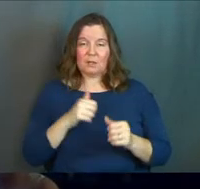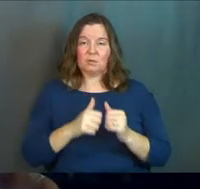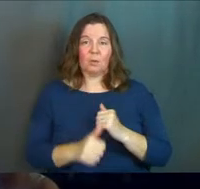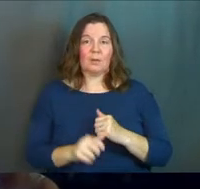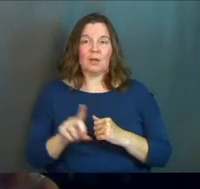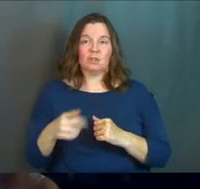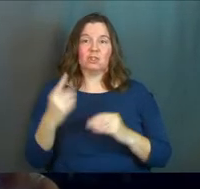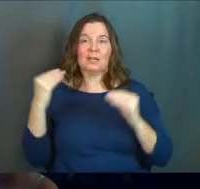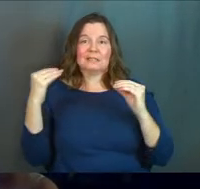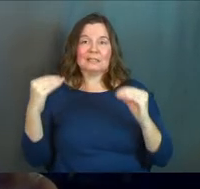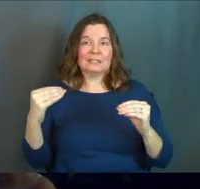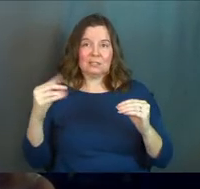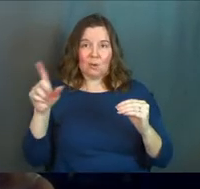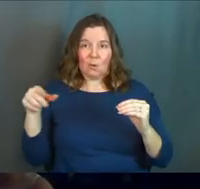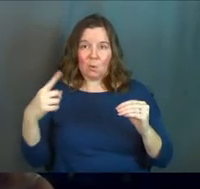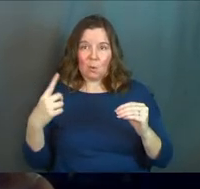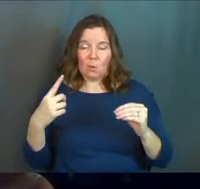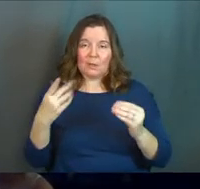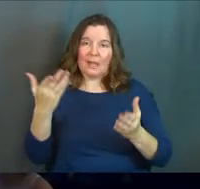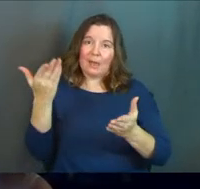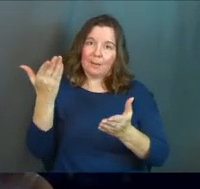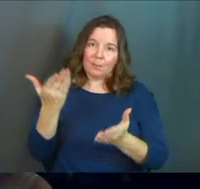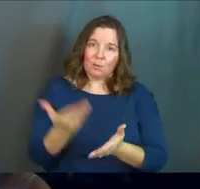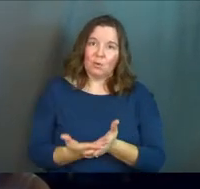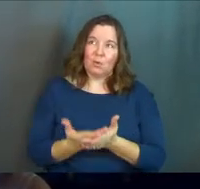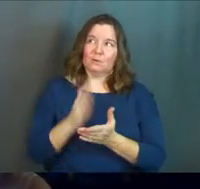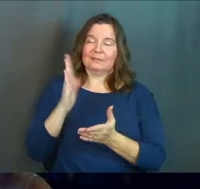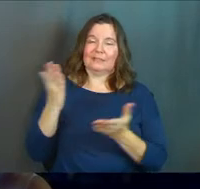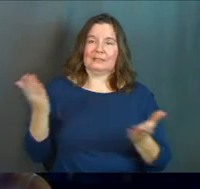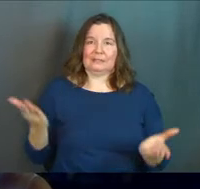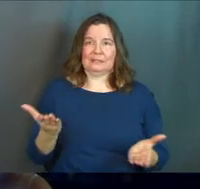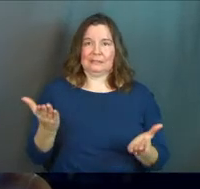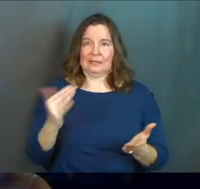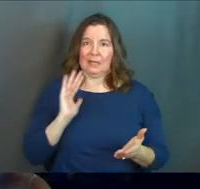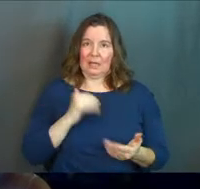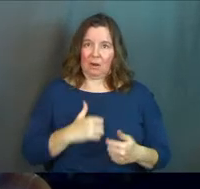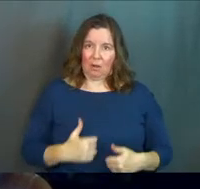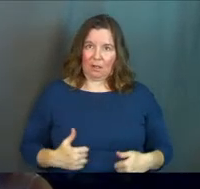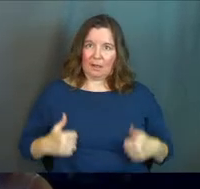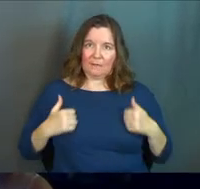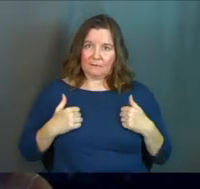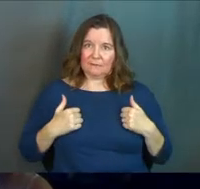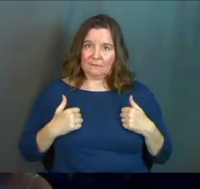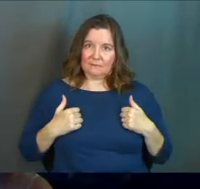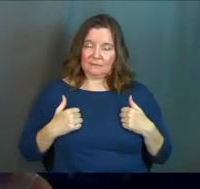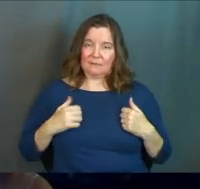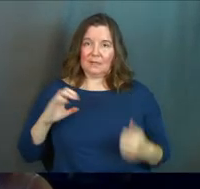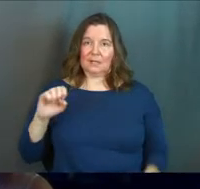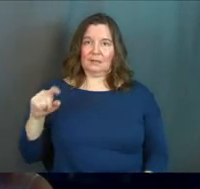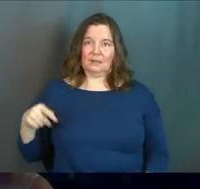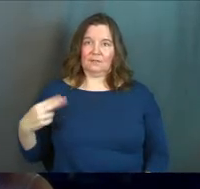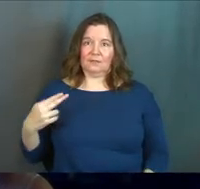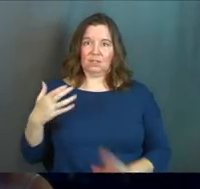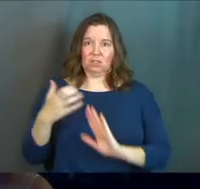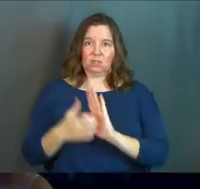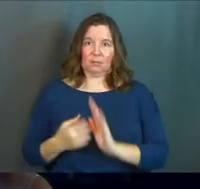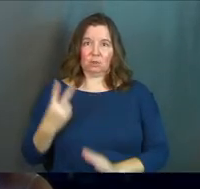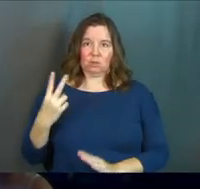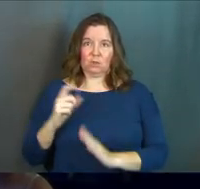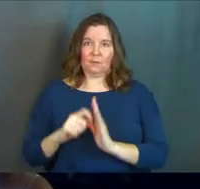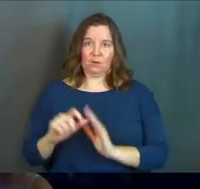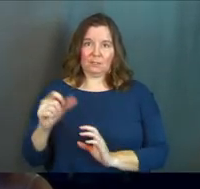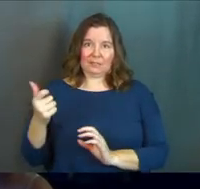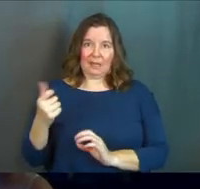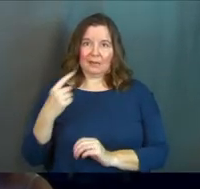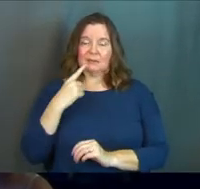beyond just teaching. It proves his existence in our lives. Ephesians chapter 2, verse 10